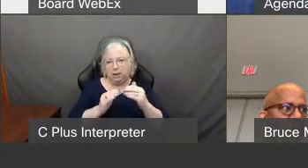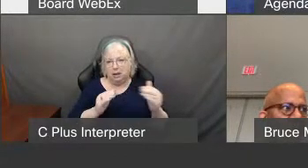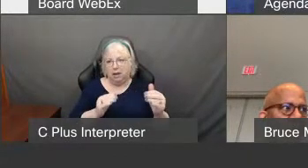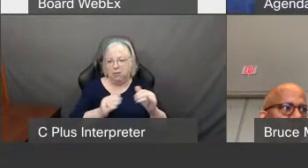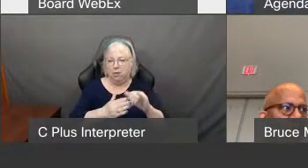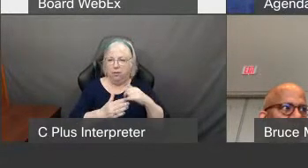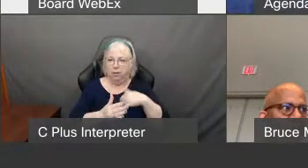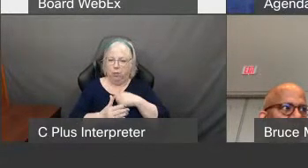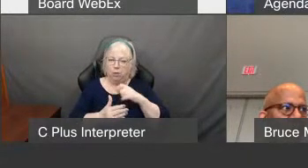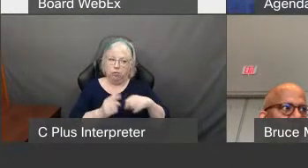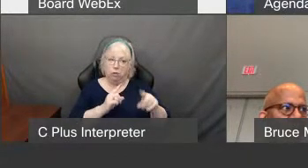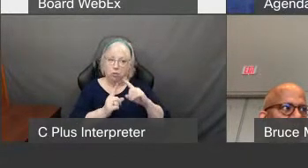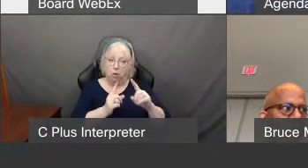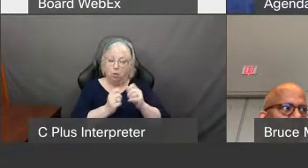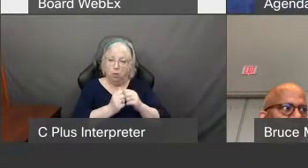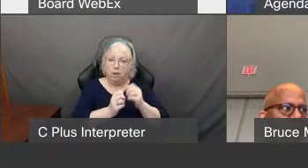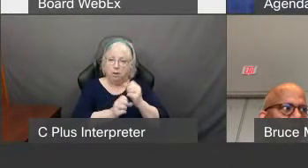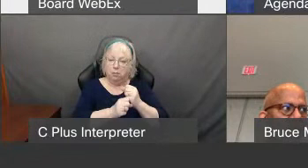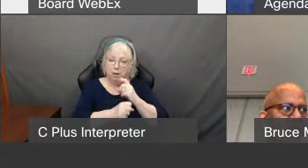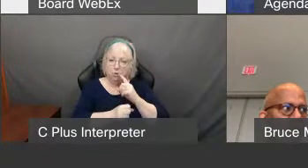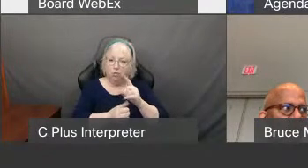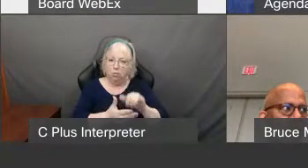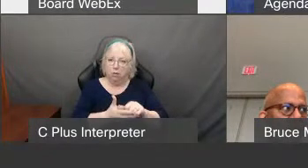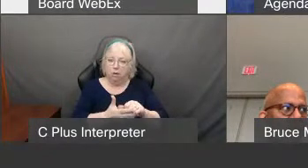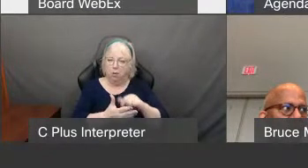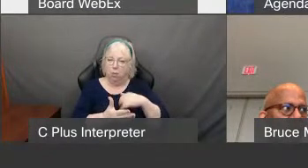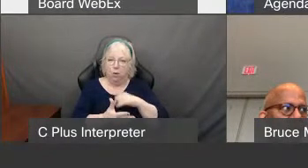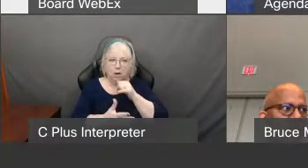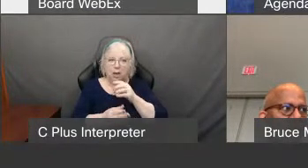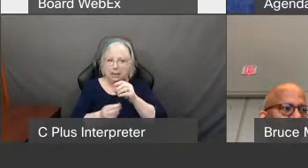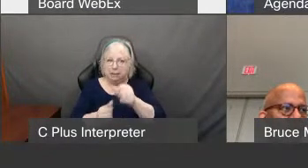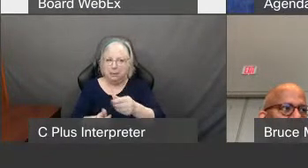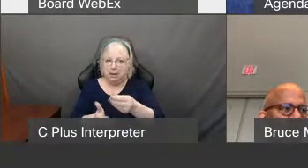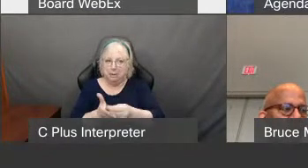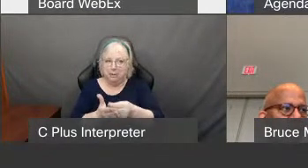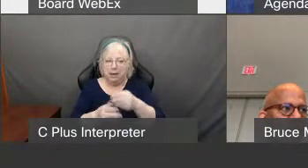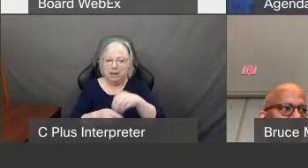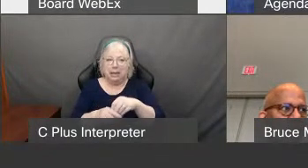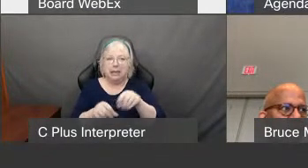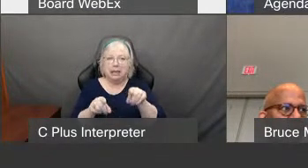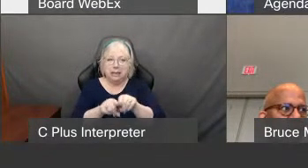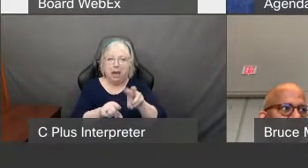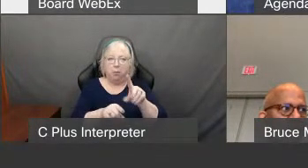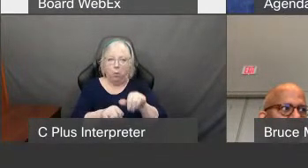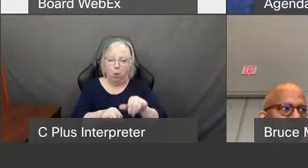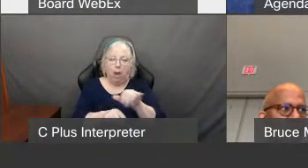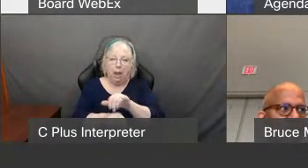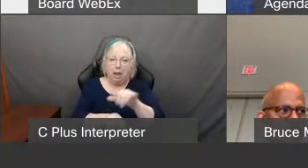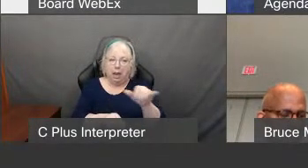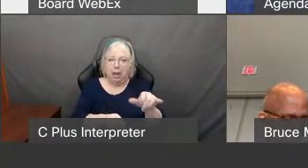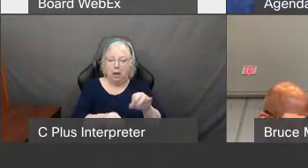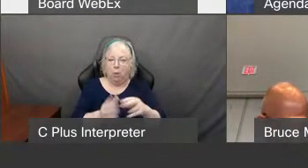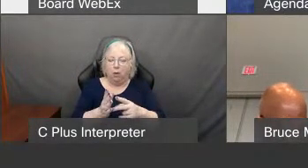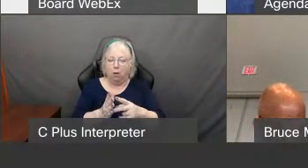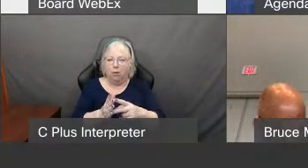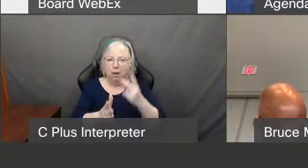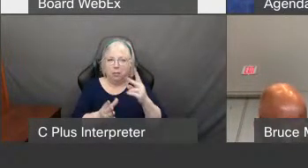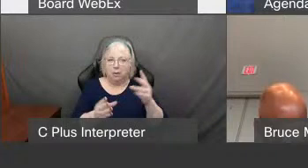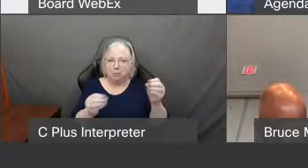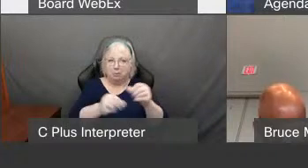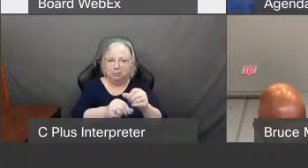should talk to make sure that we're not spending the money in the same fashion or doubling down in that